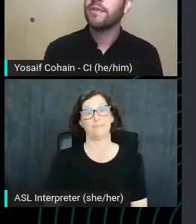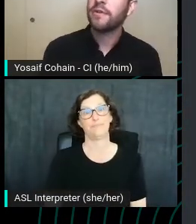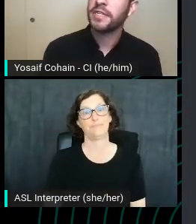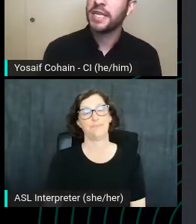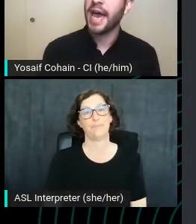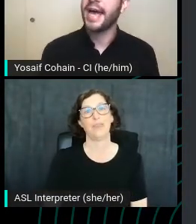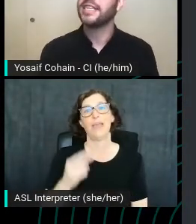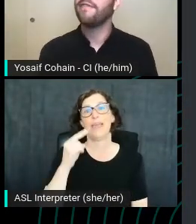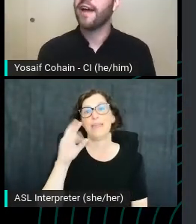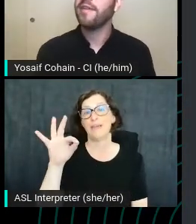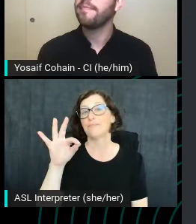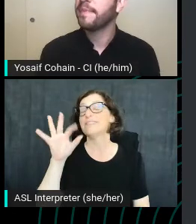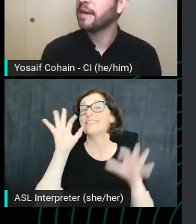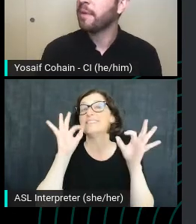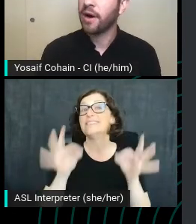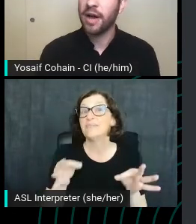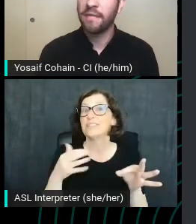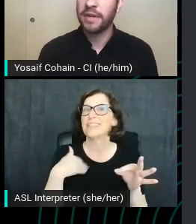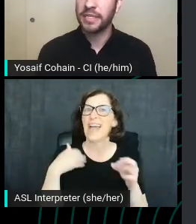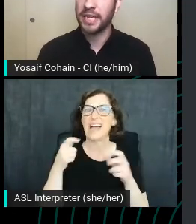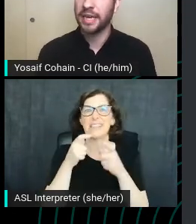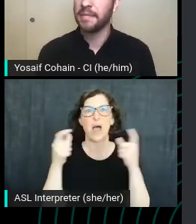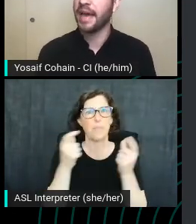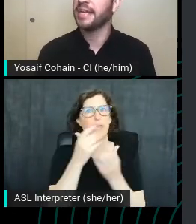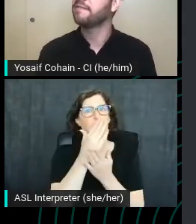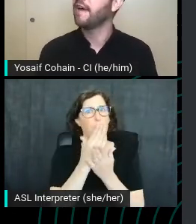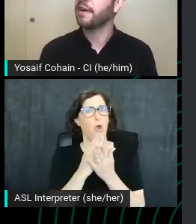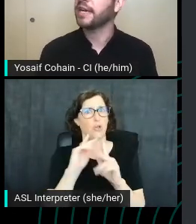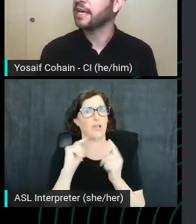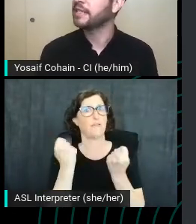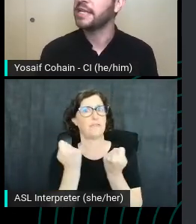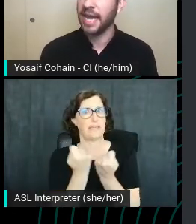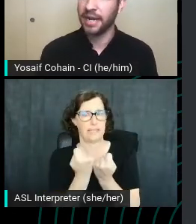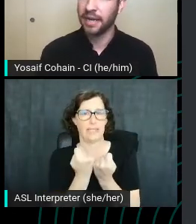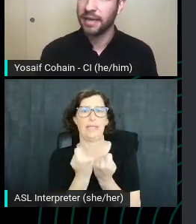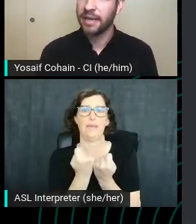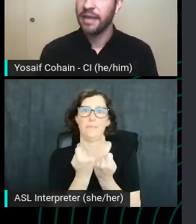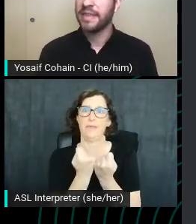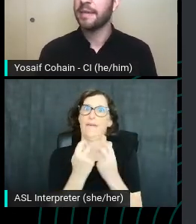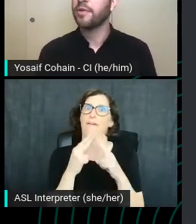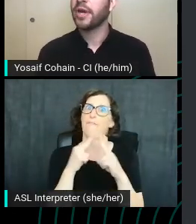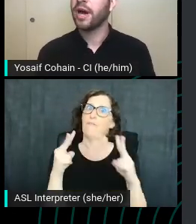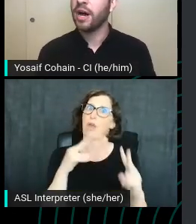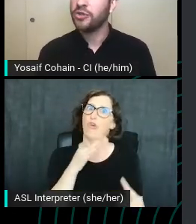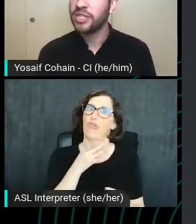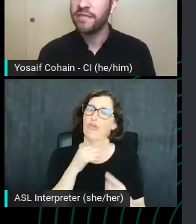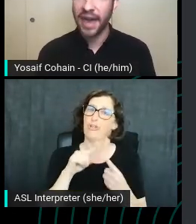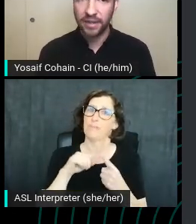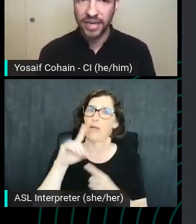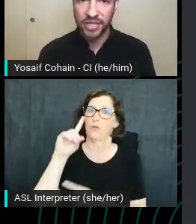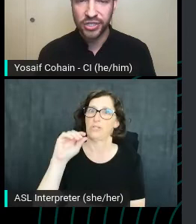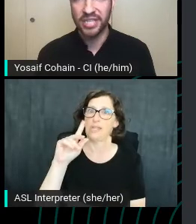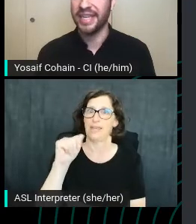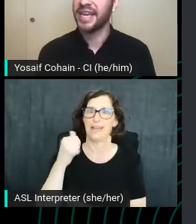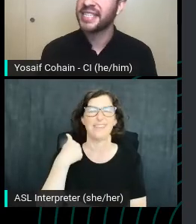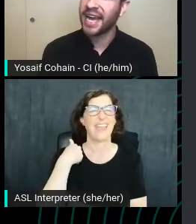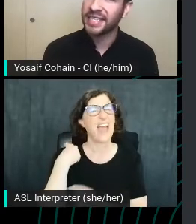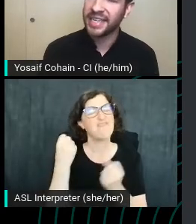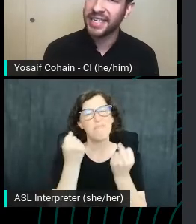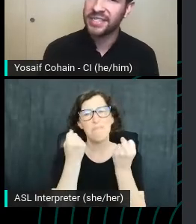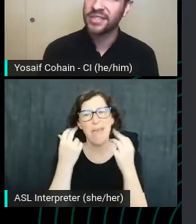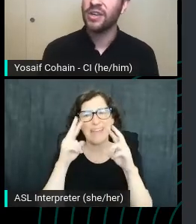Netflix, of course, has a very big part of their team that is very into data. They employ hundreds of analysts,